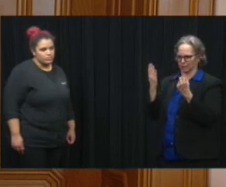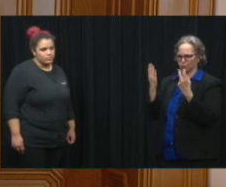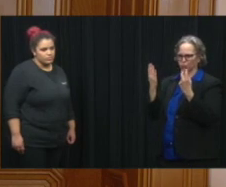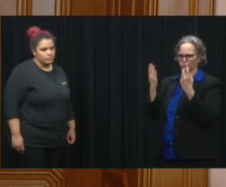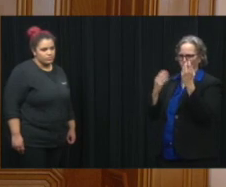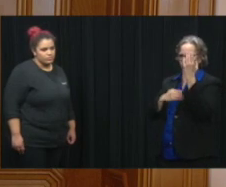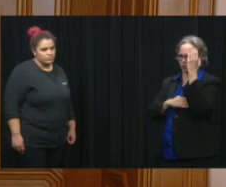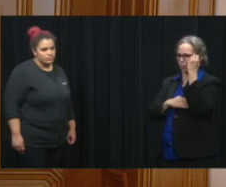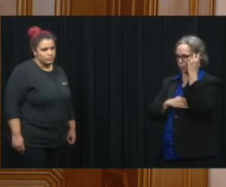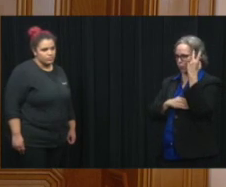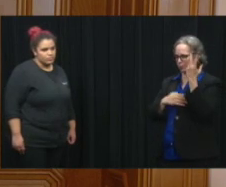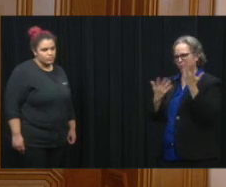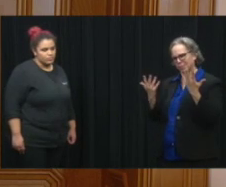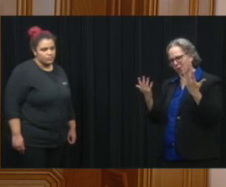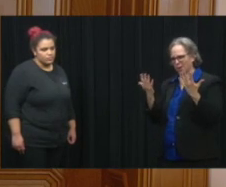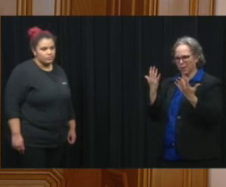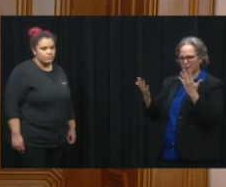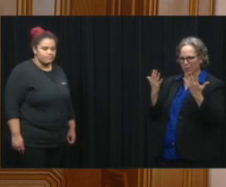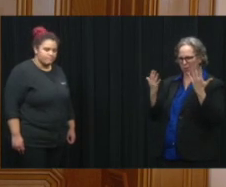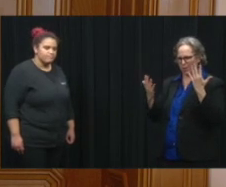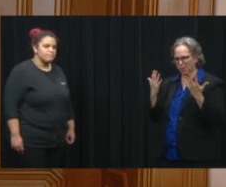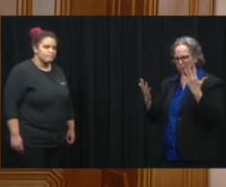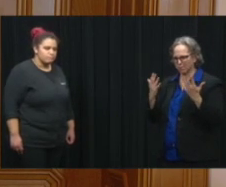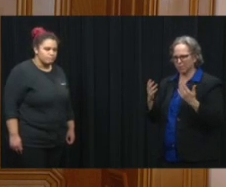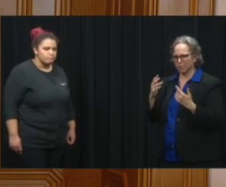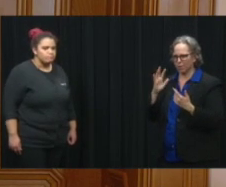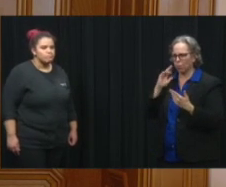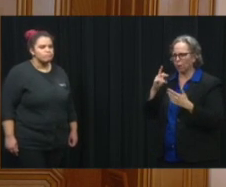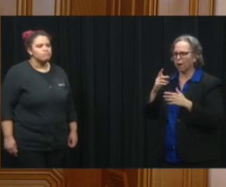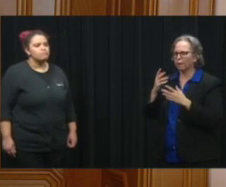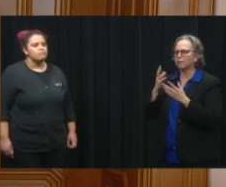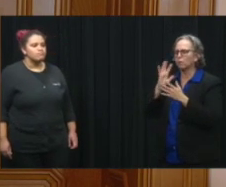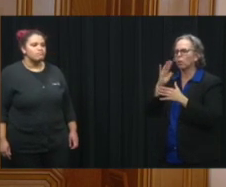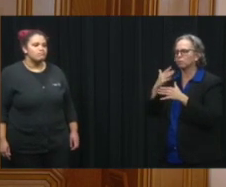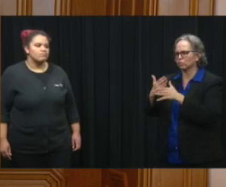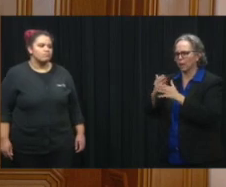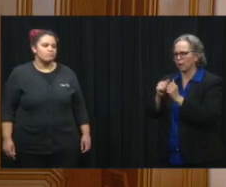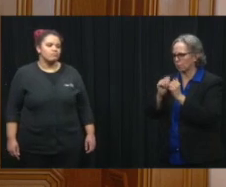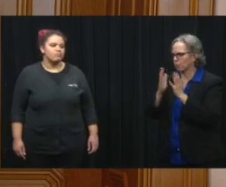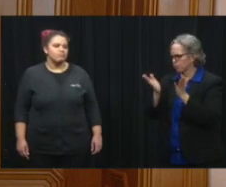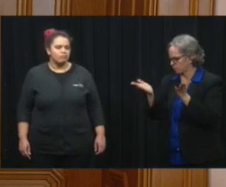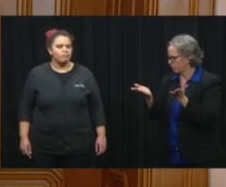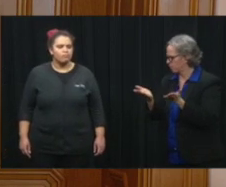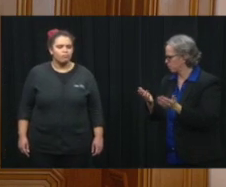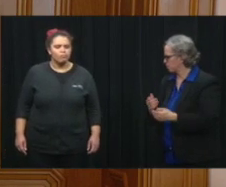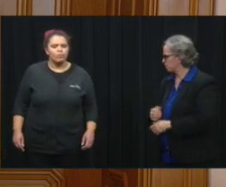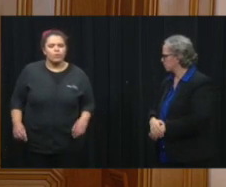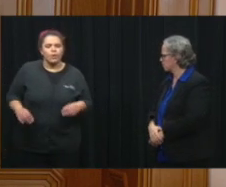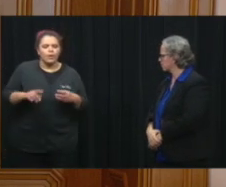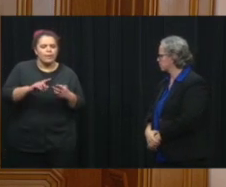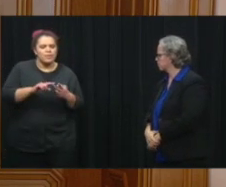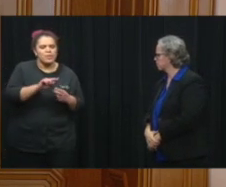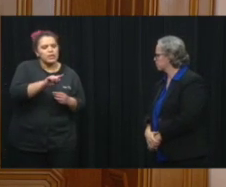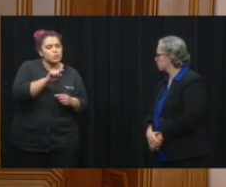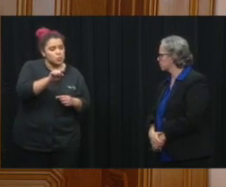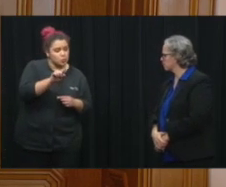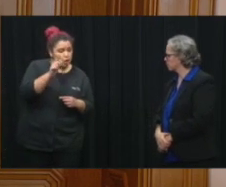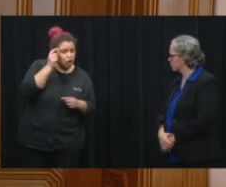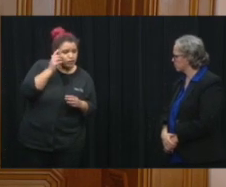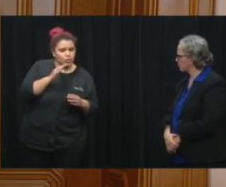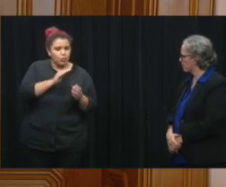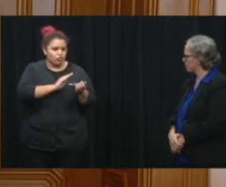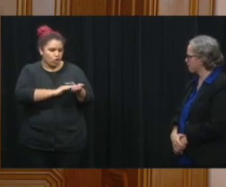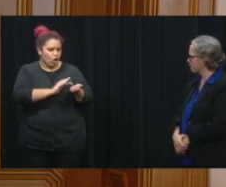that available through our press team. And could, Governor, either you or Dr. Acton give us an update on, I